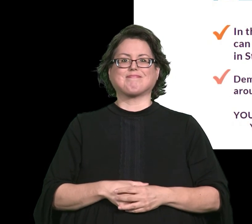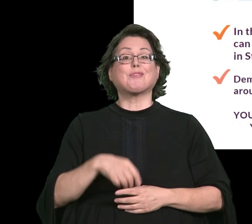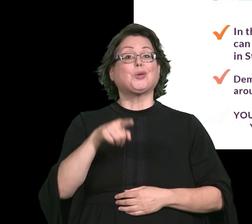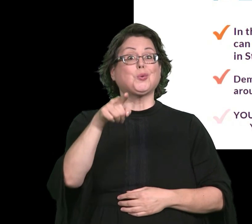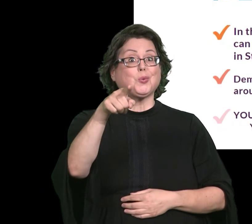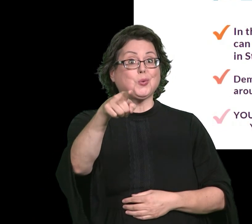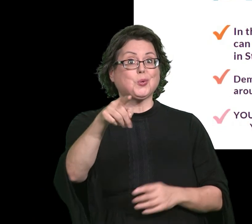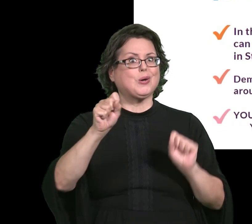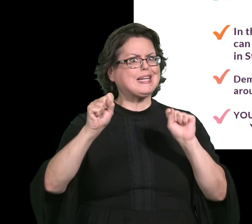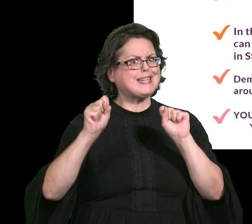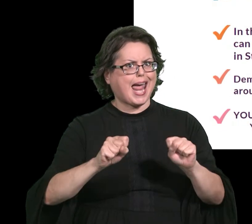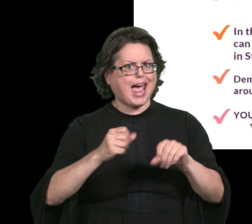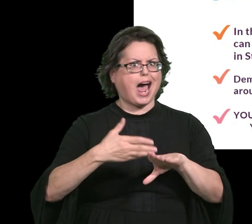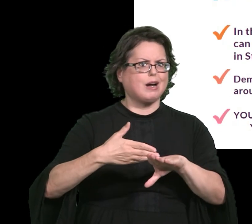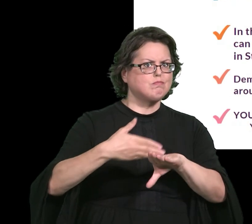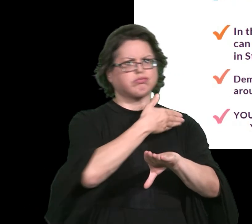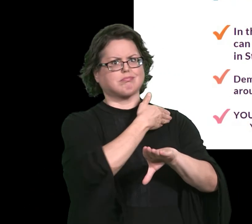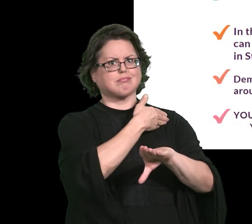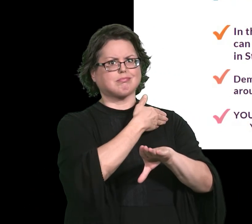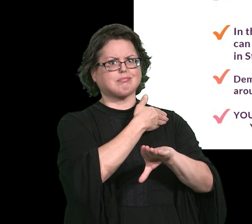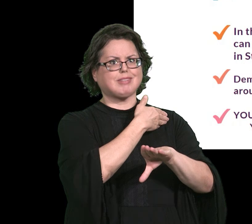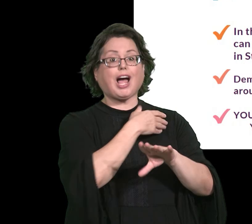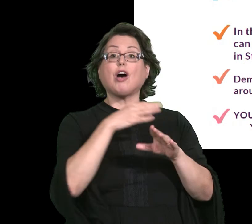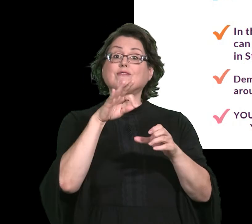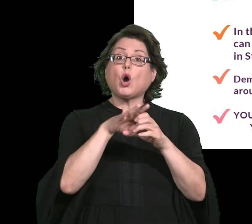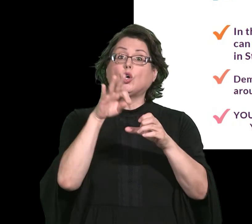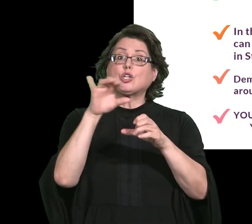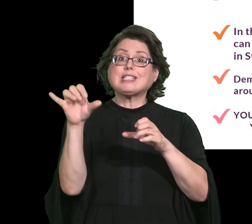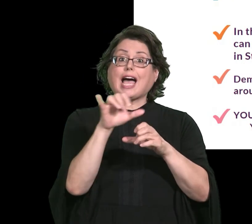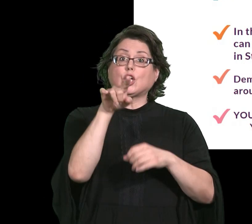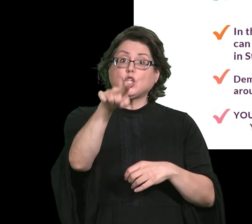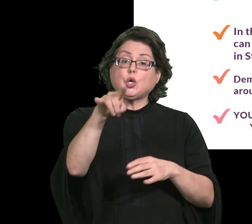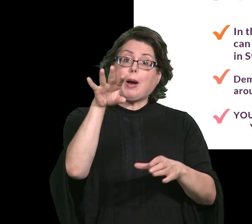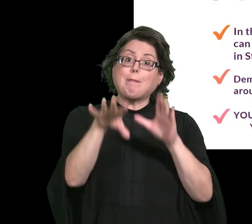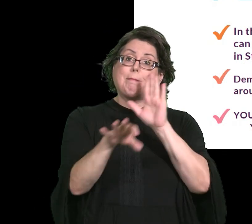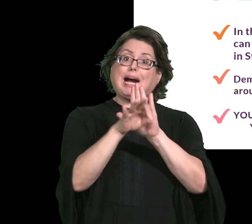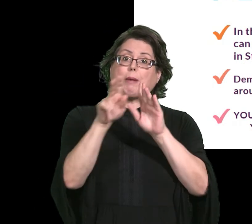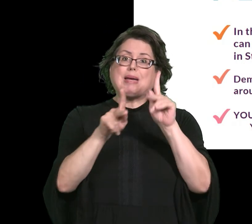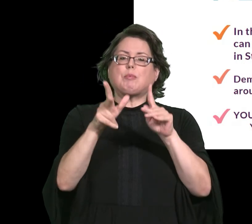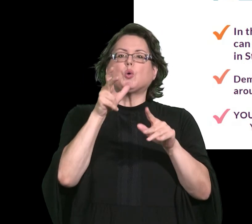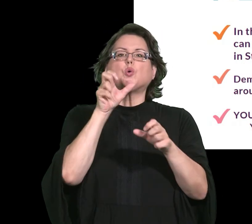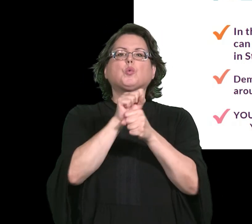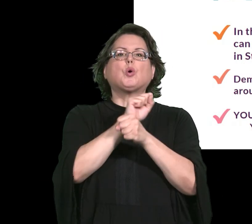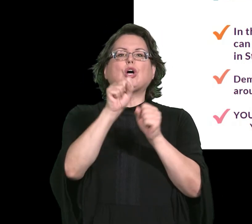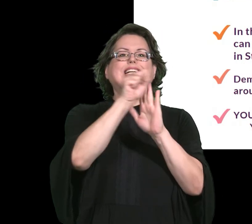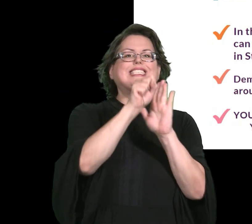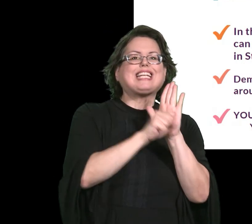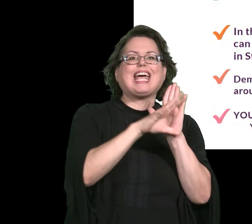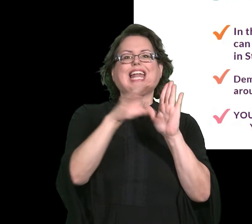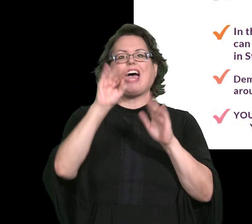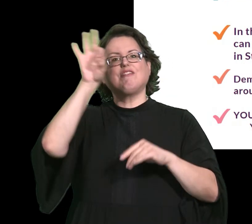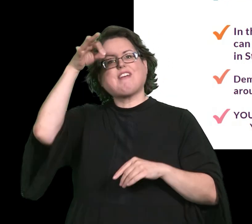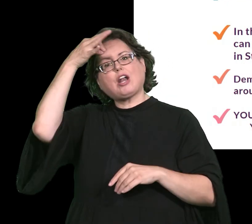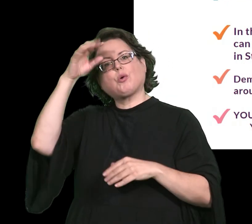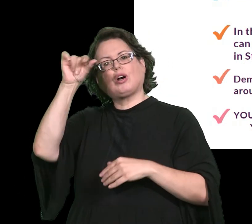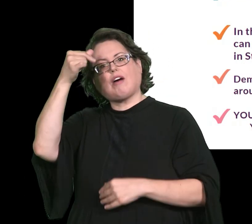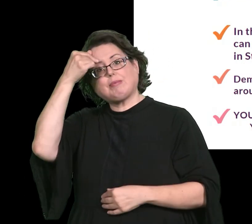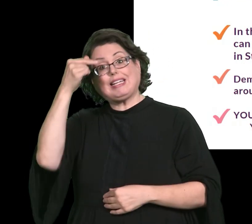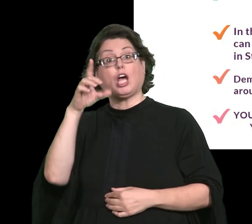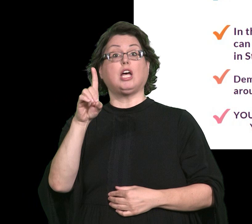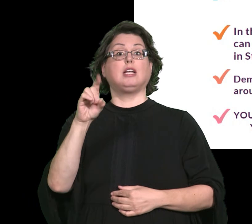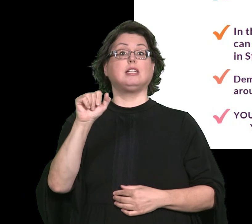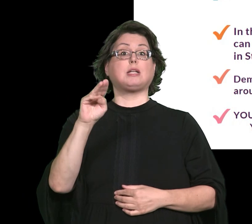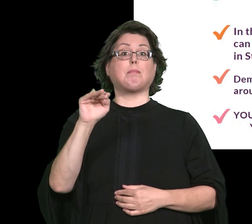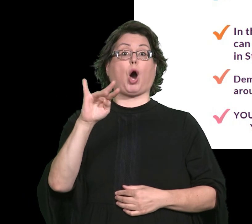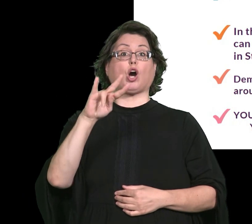You can make a difference. Voters like you elect the officials who work in state and federal government. Democracy works